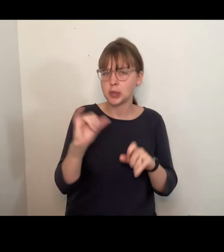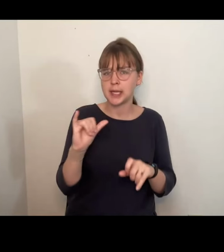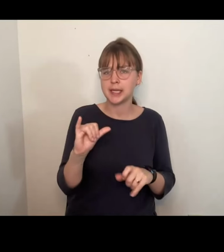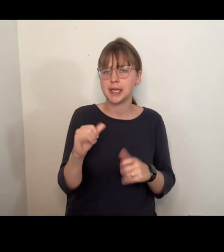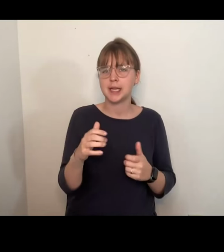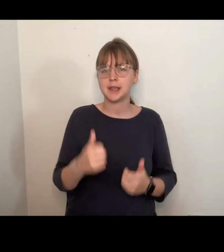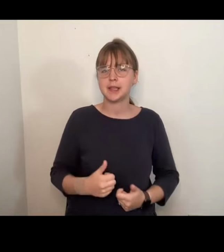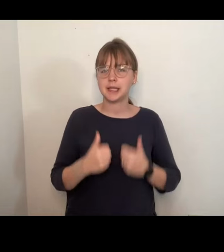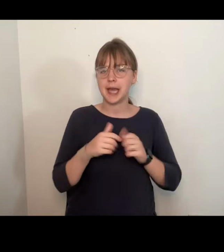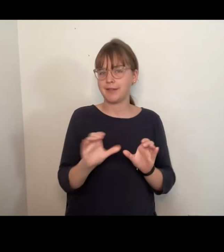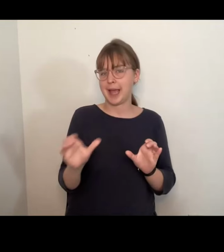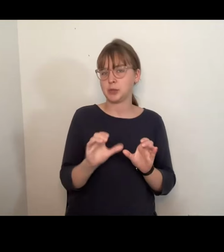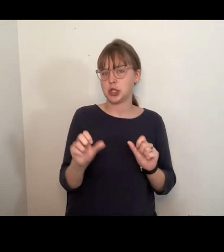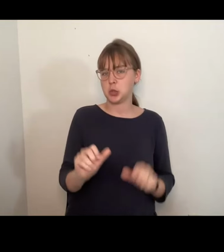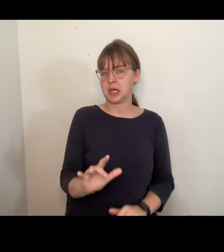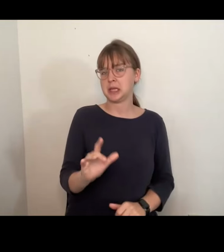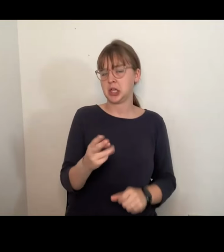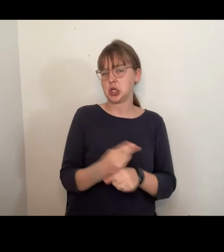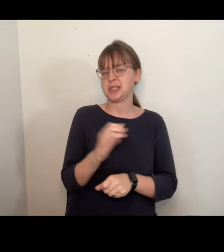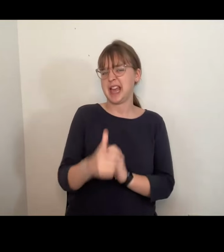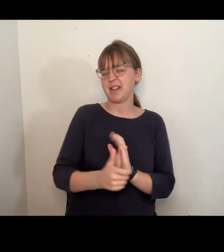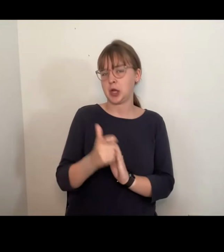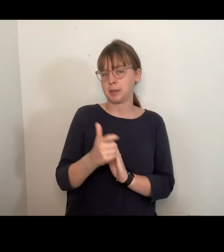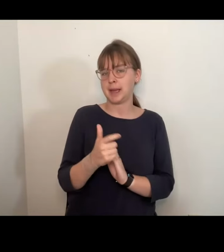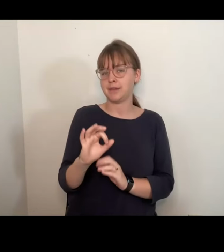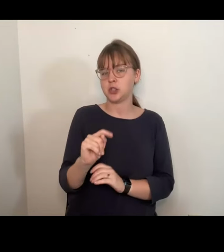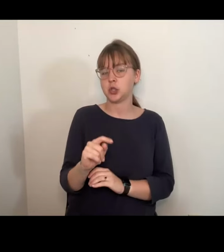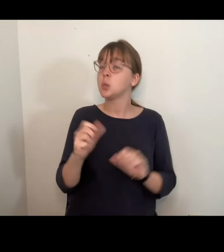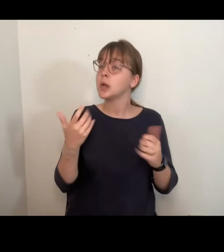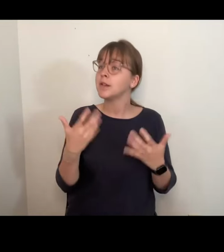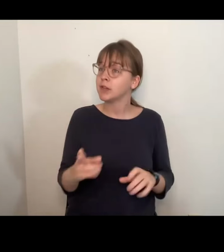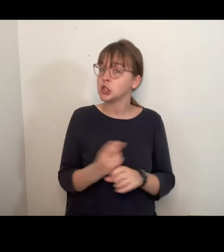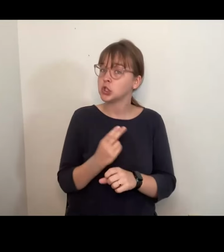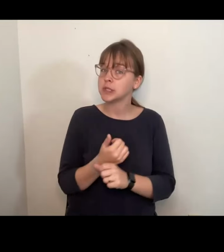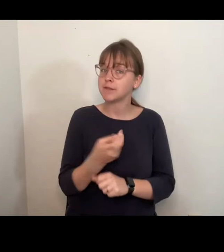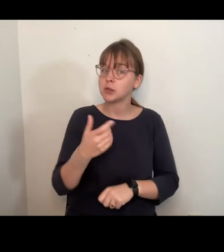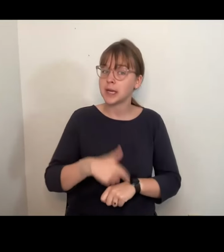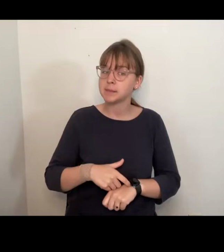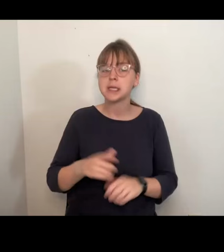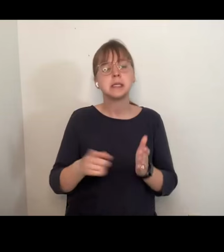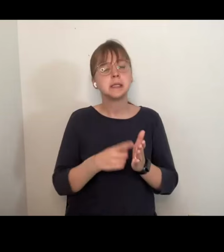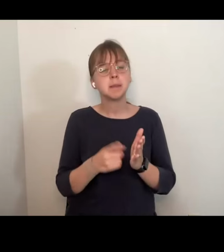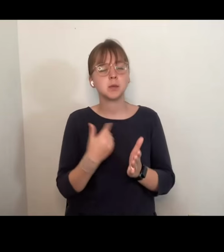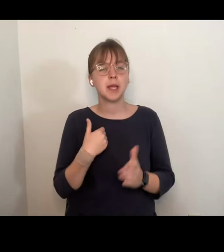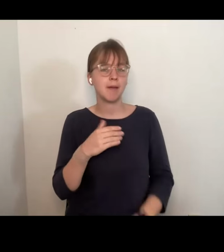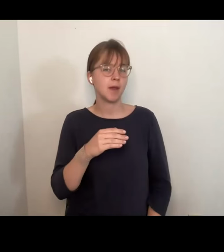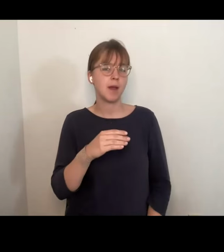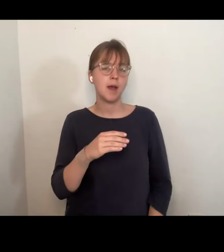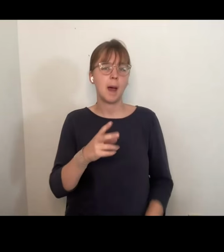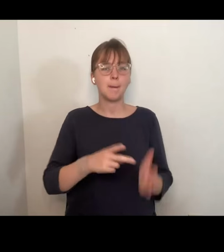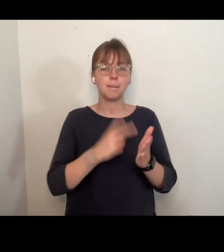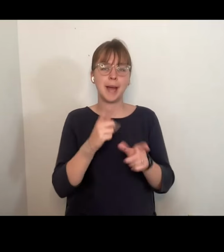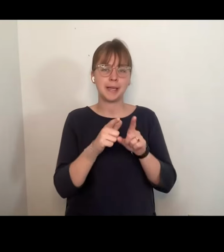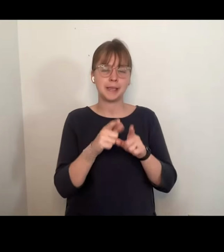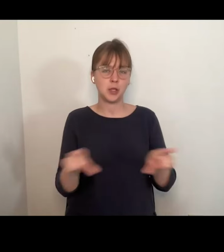to do the captioning and that sort of thing. So I don't know. We have used that a few times. We've had some bilingual presentations, but